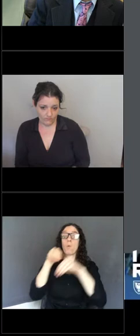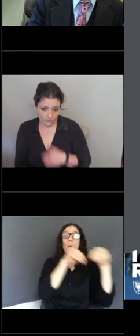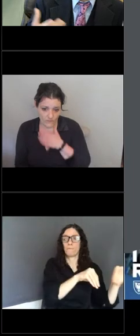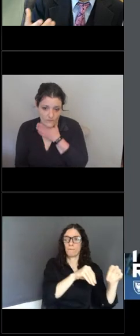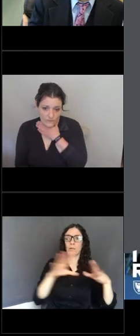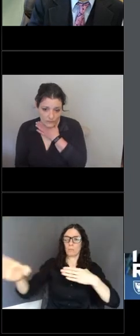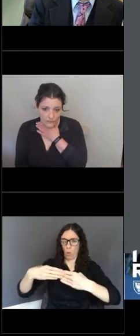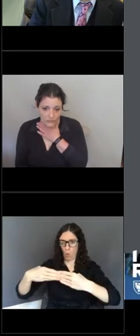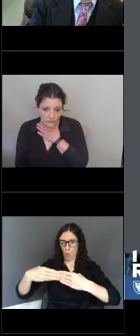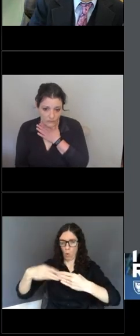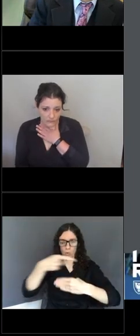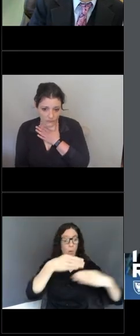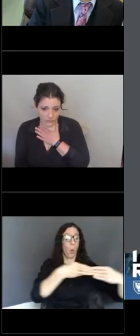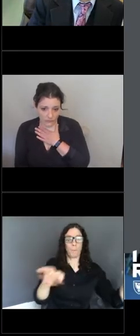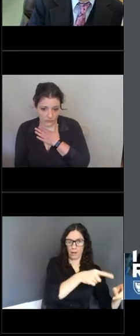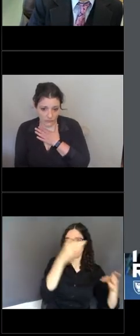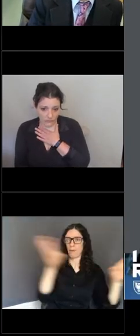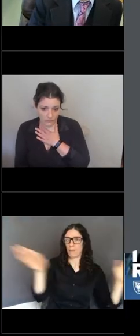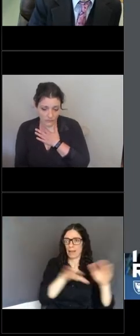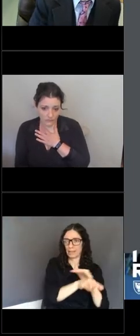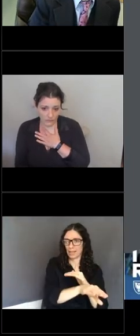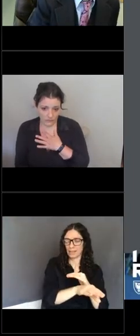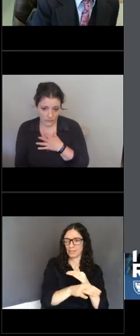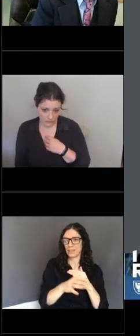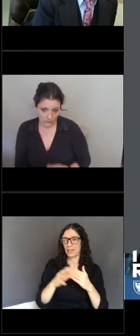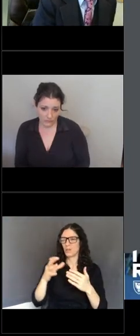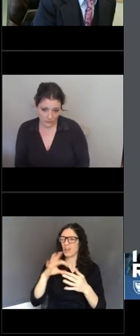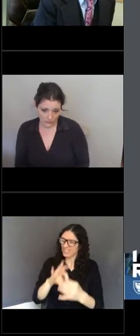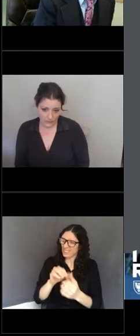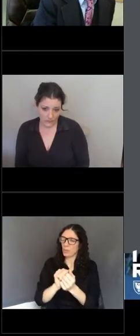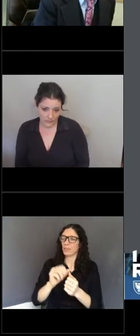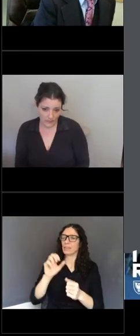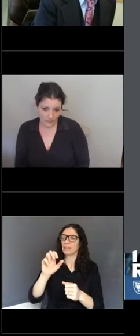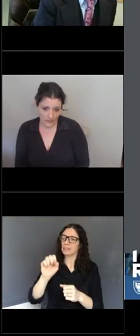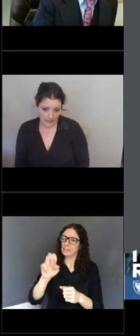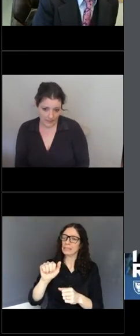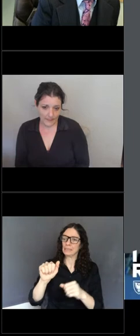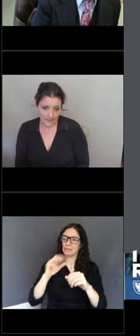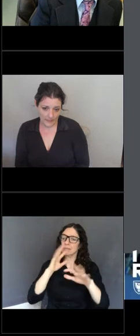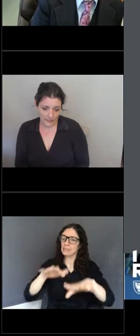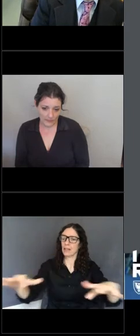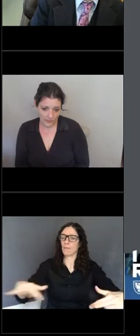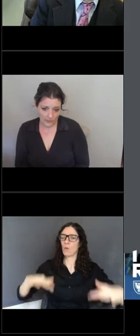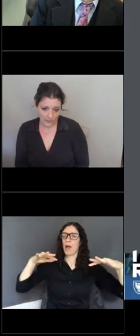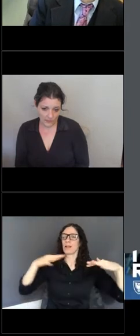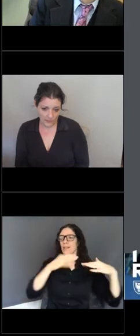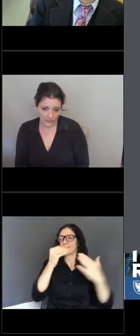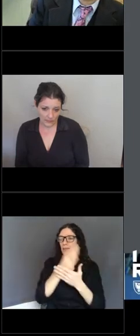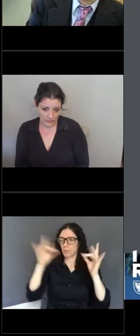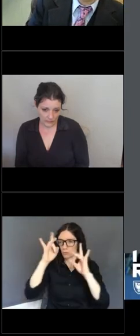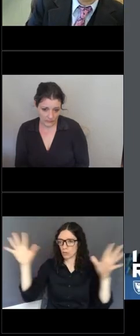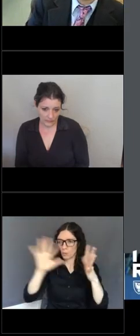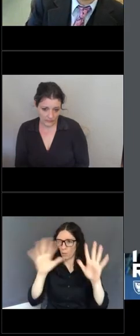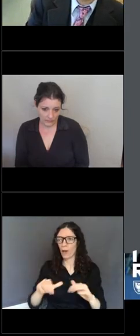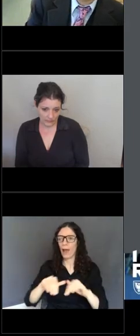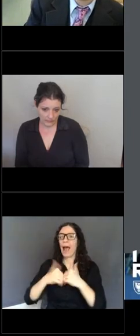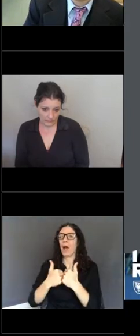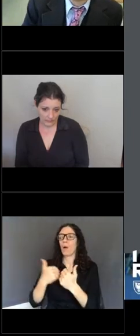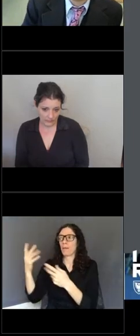rise, or as I said, the increase in extreme weather events. Lastly, some of the other actions that were included within this